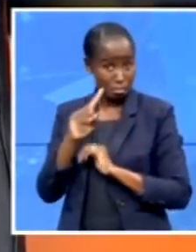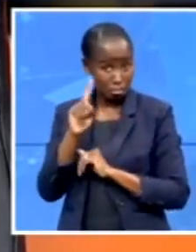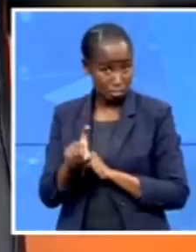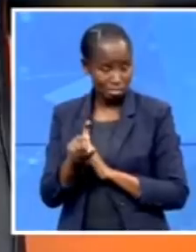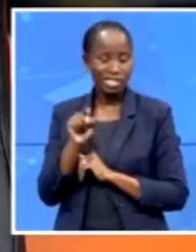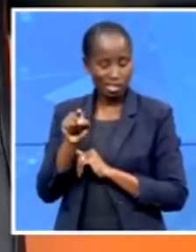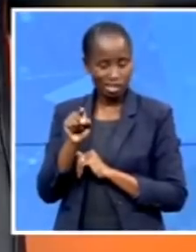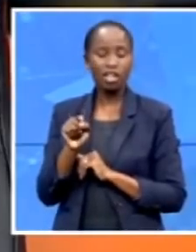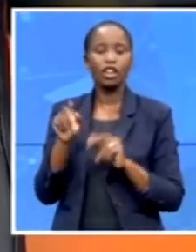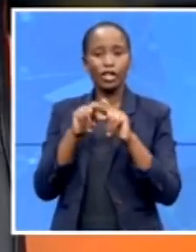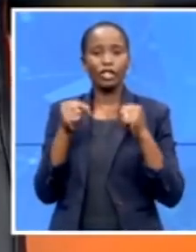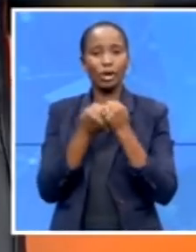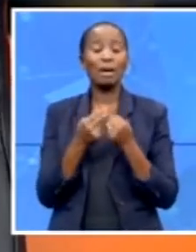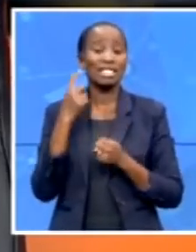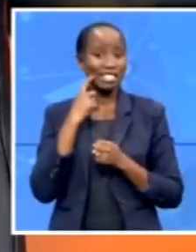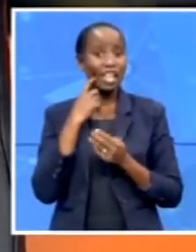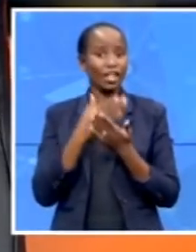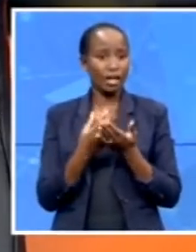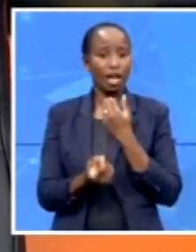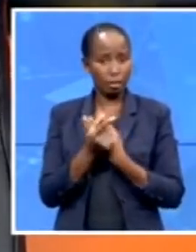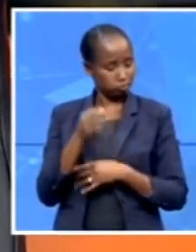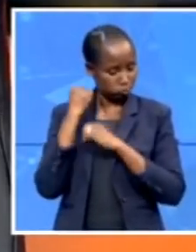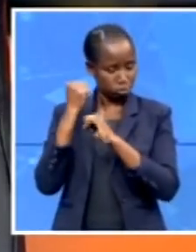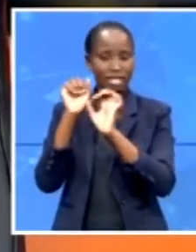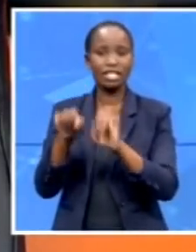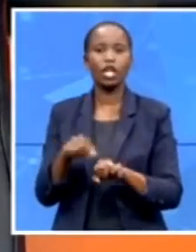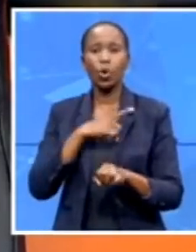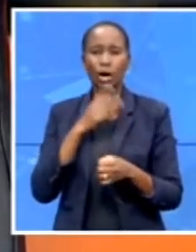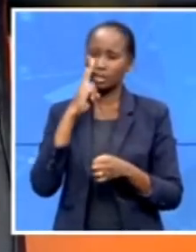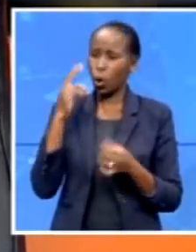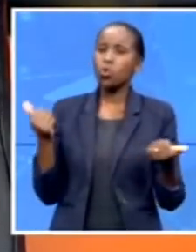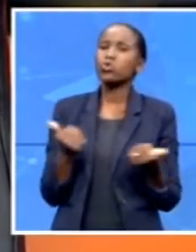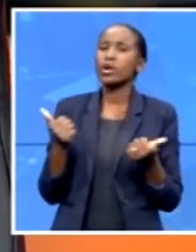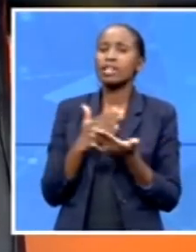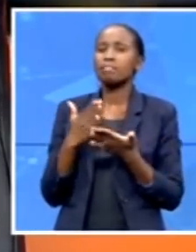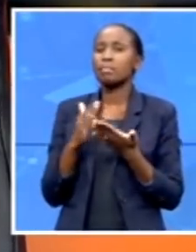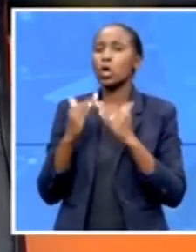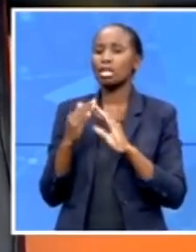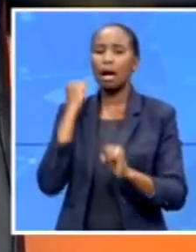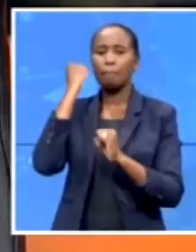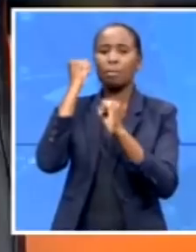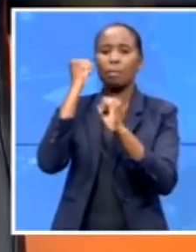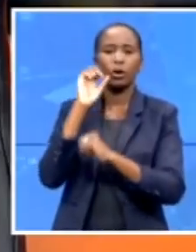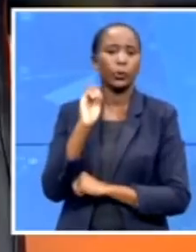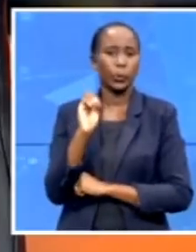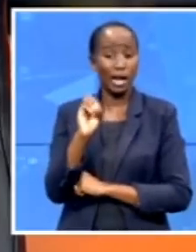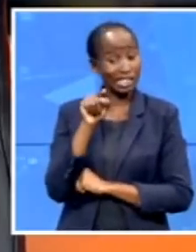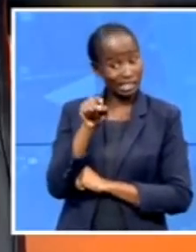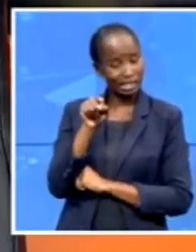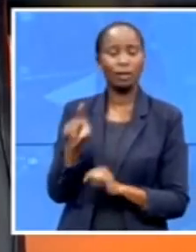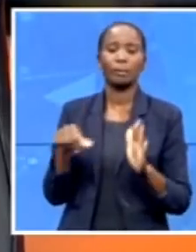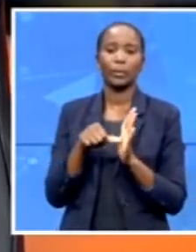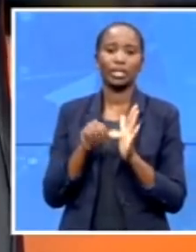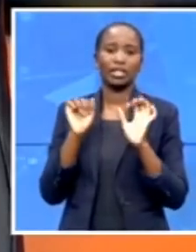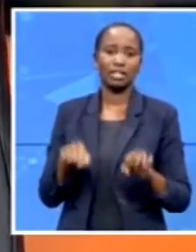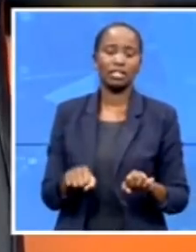we also saw some of the protests happening around the communities today, which are very important. In recent elections, we've increasingly seen that the protests do